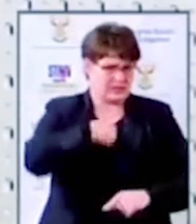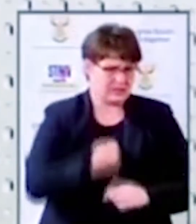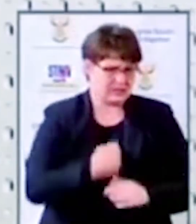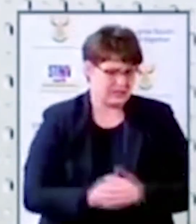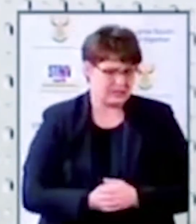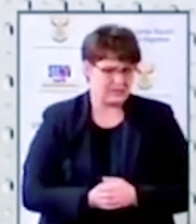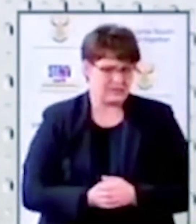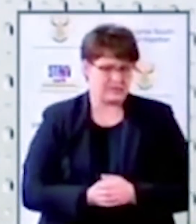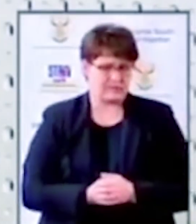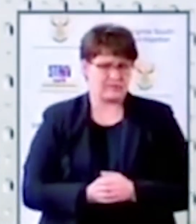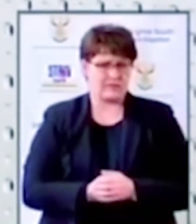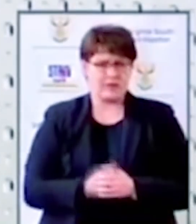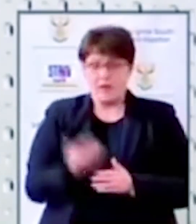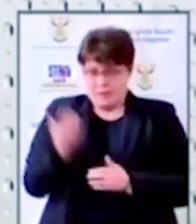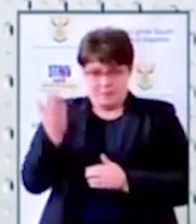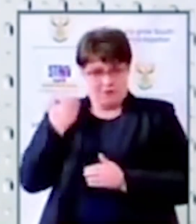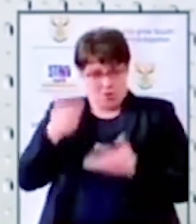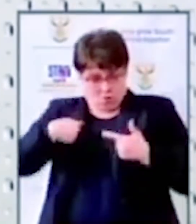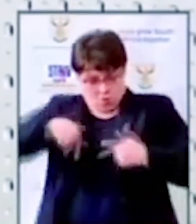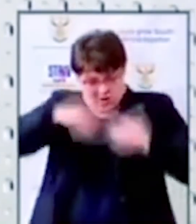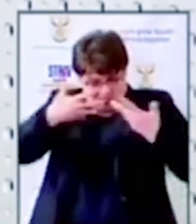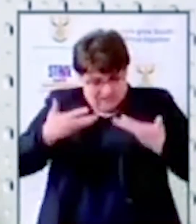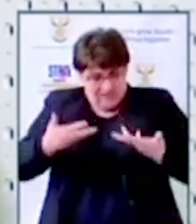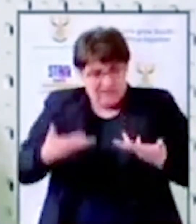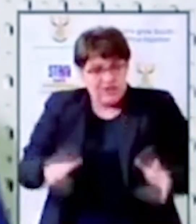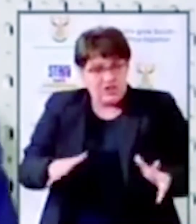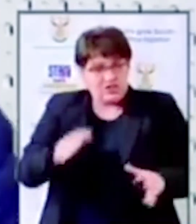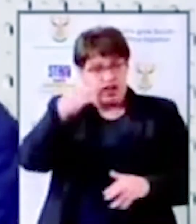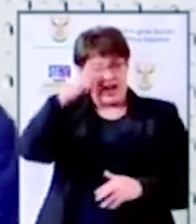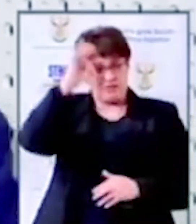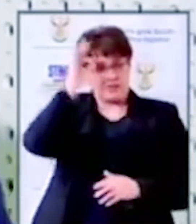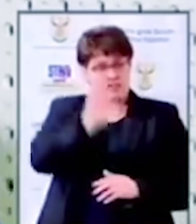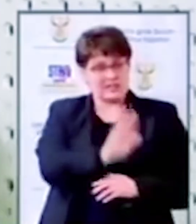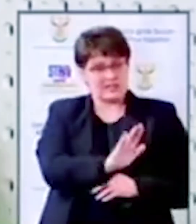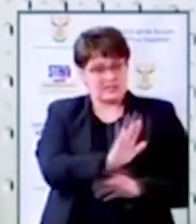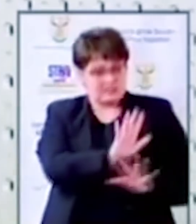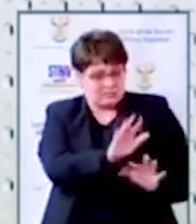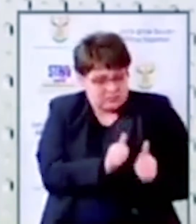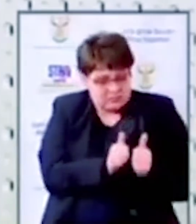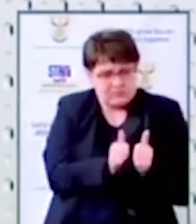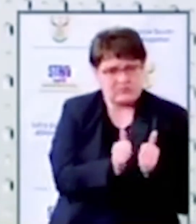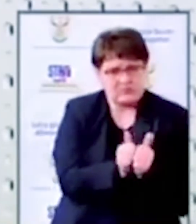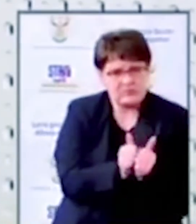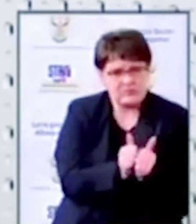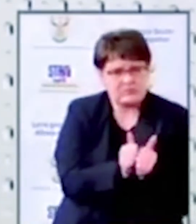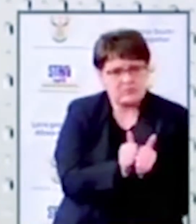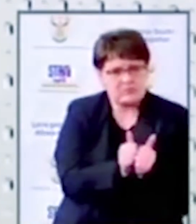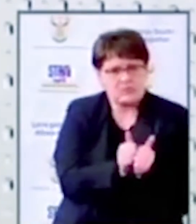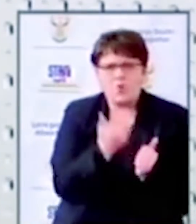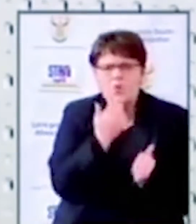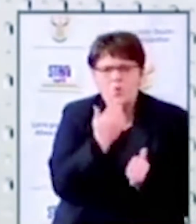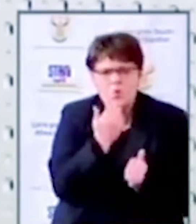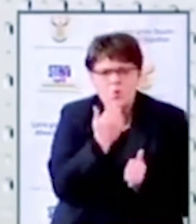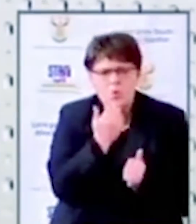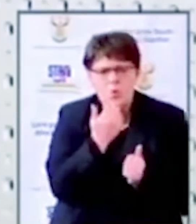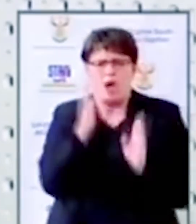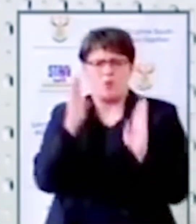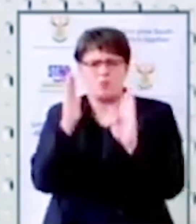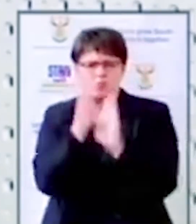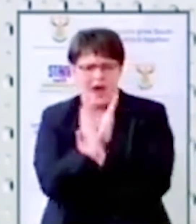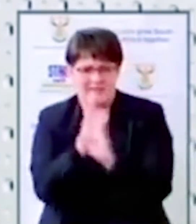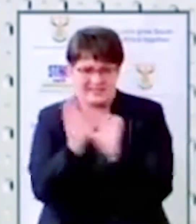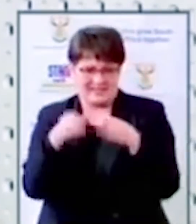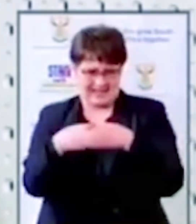Never before has government worked closely with the